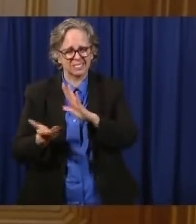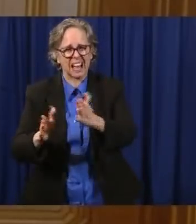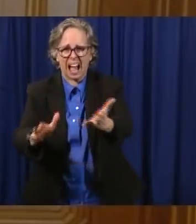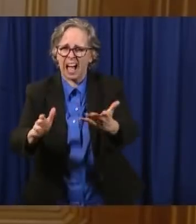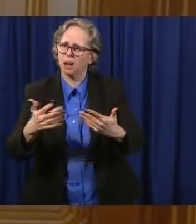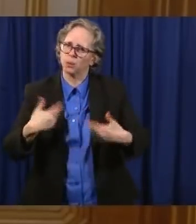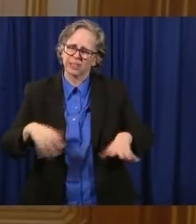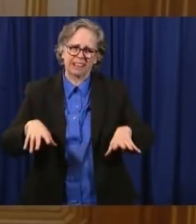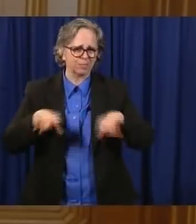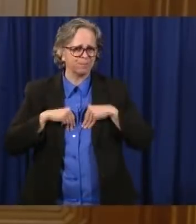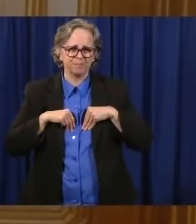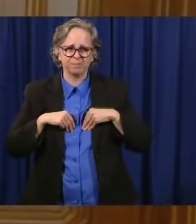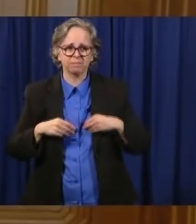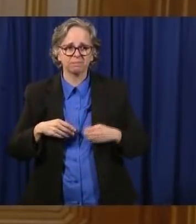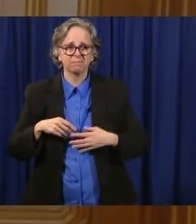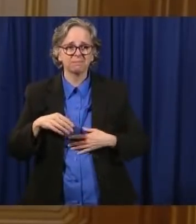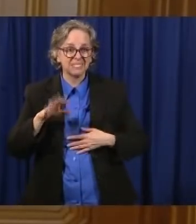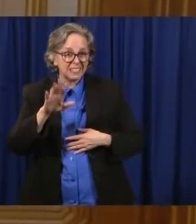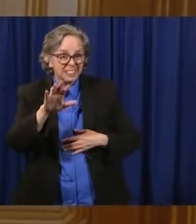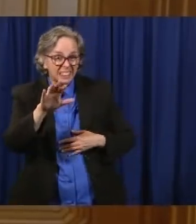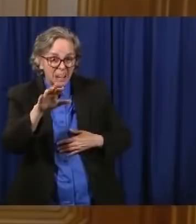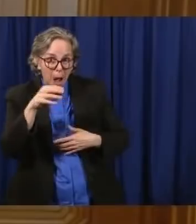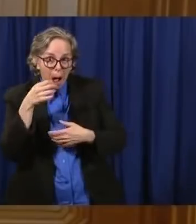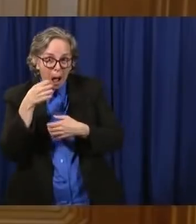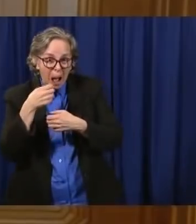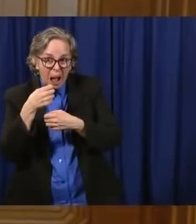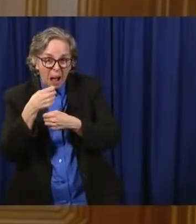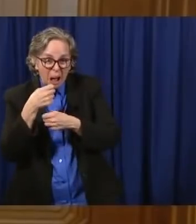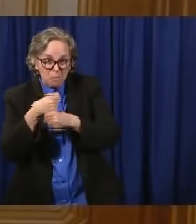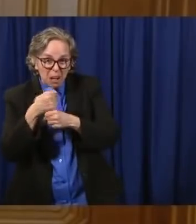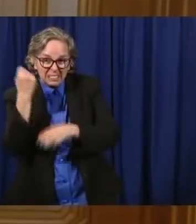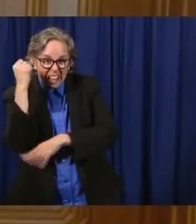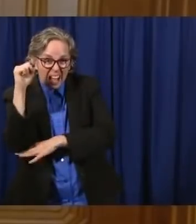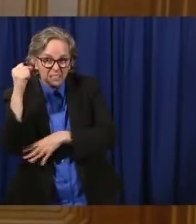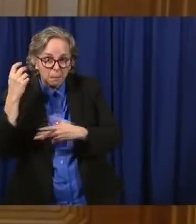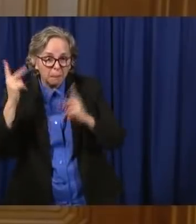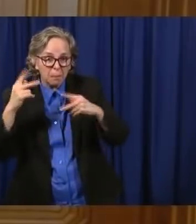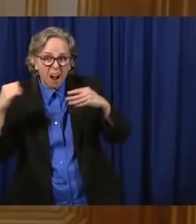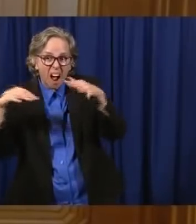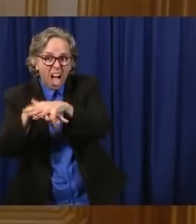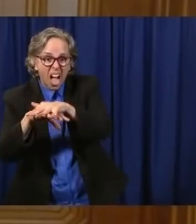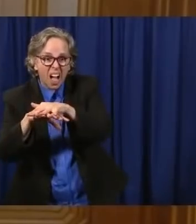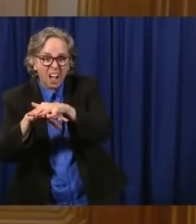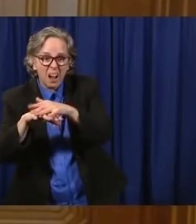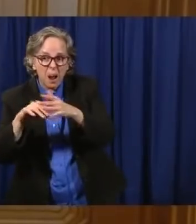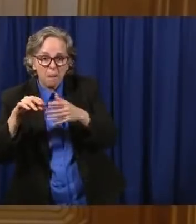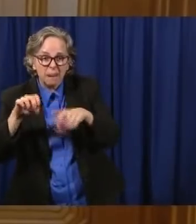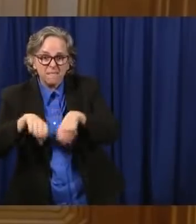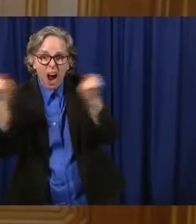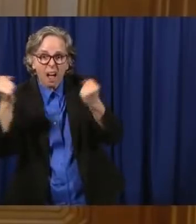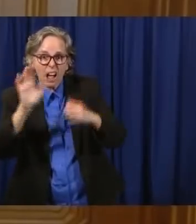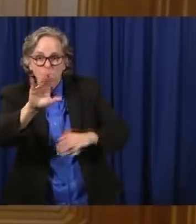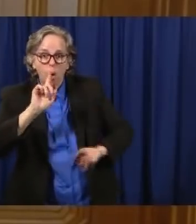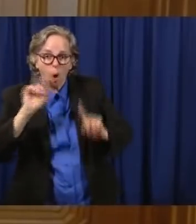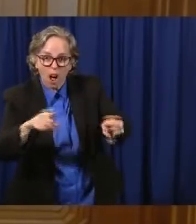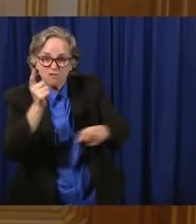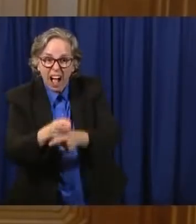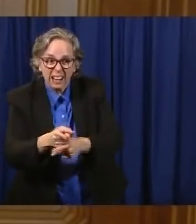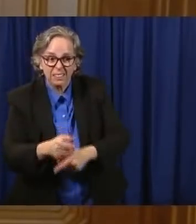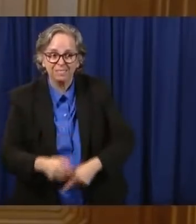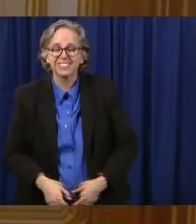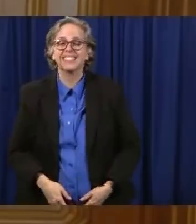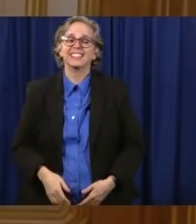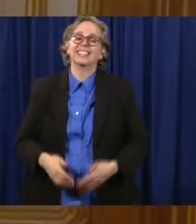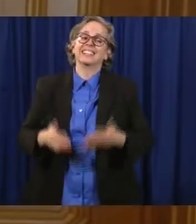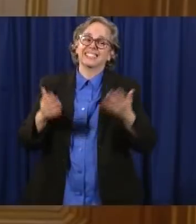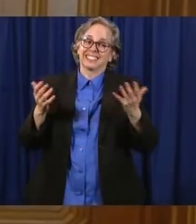this, a violation of your public gathering order? We excluded in that